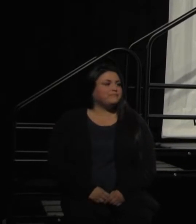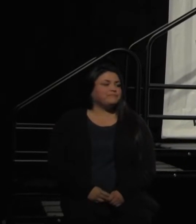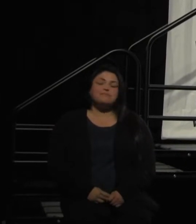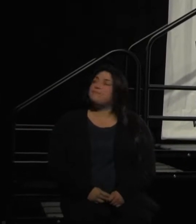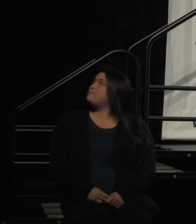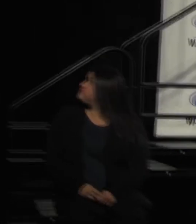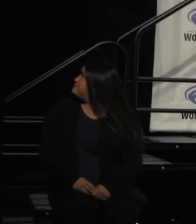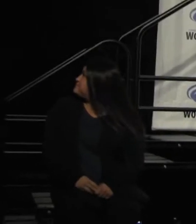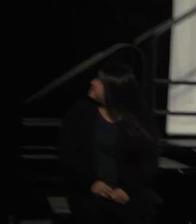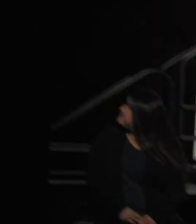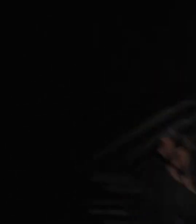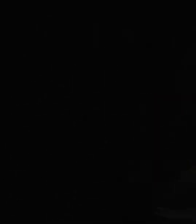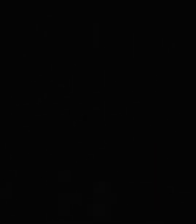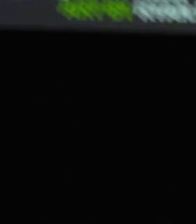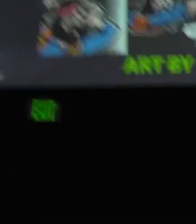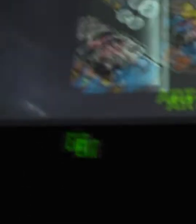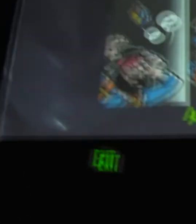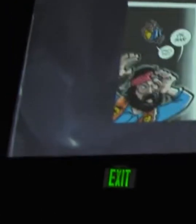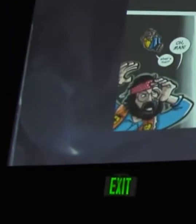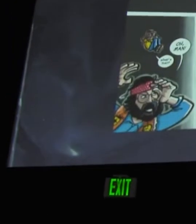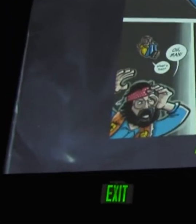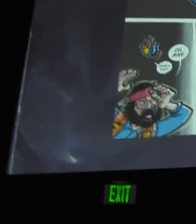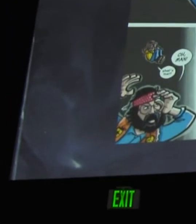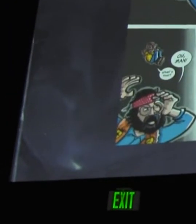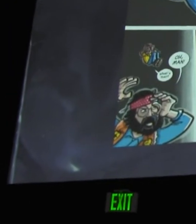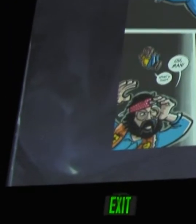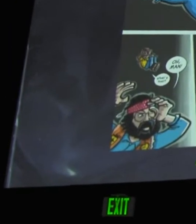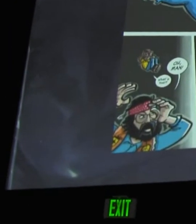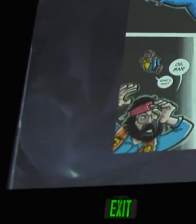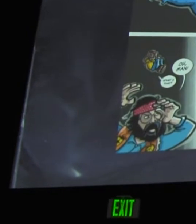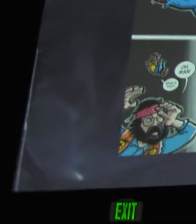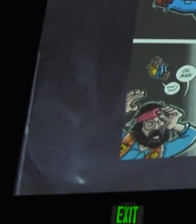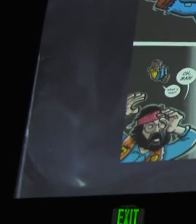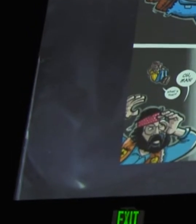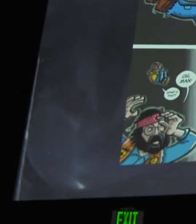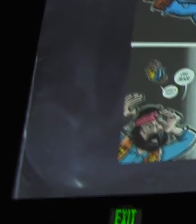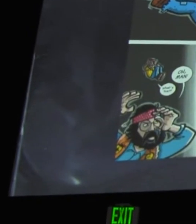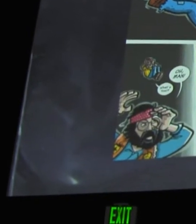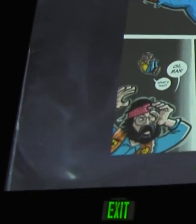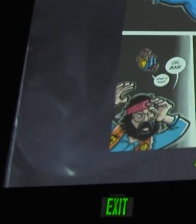What, is Tommy on the phone right now? Yes, he is.